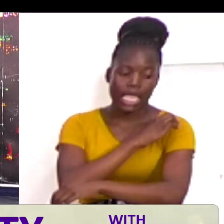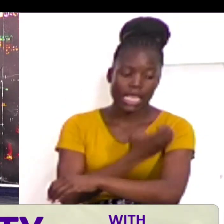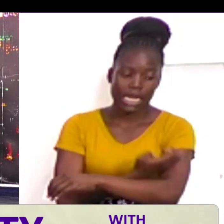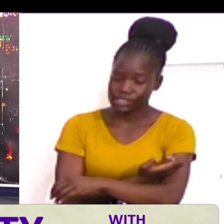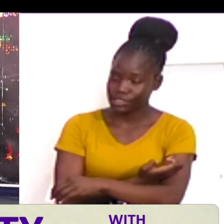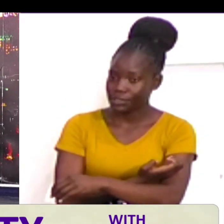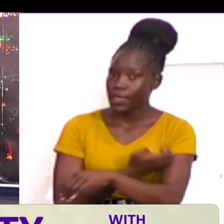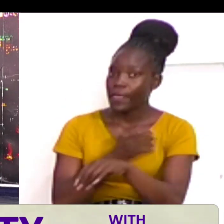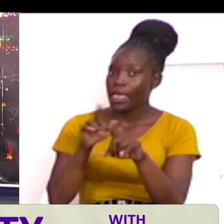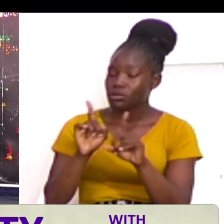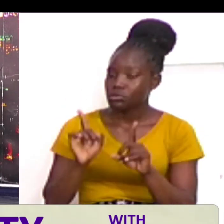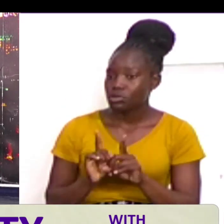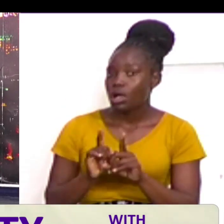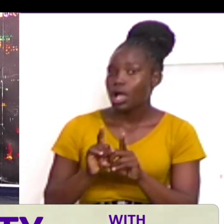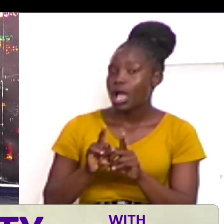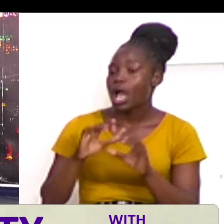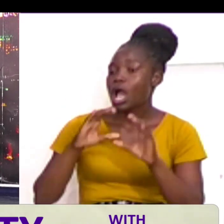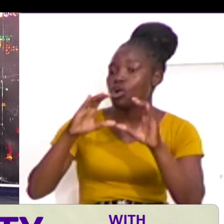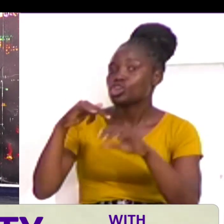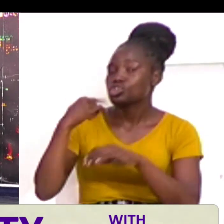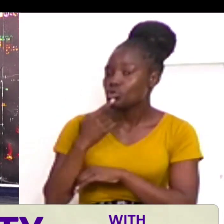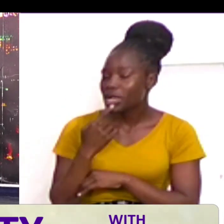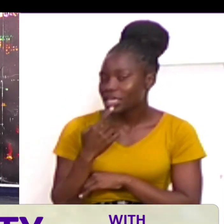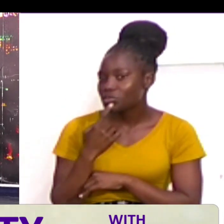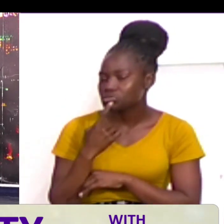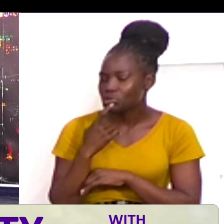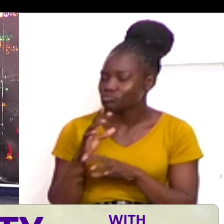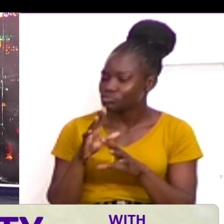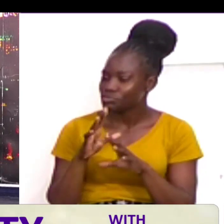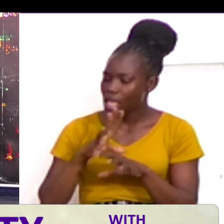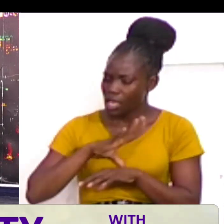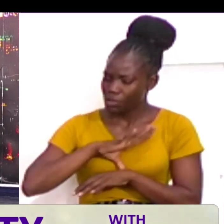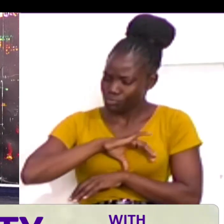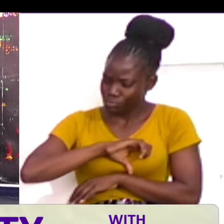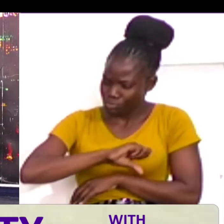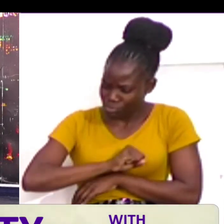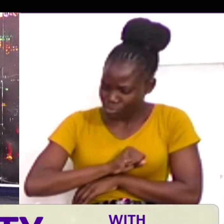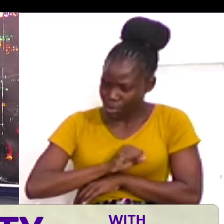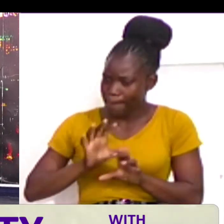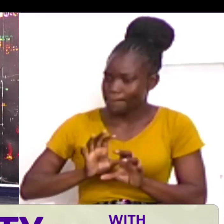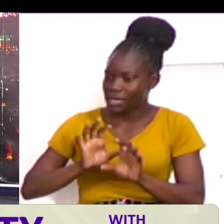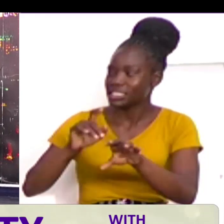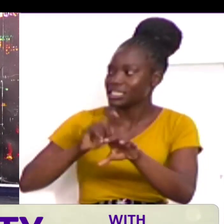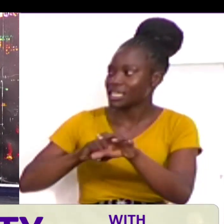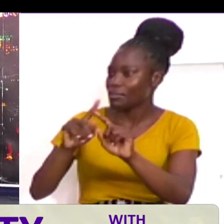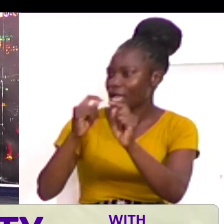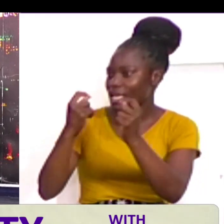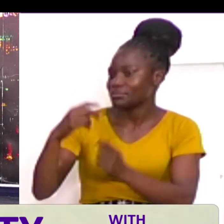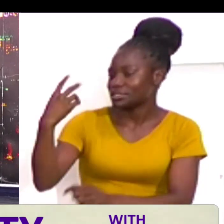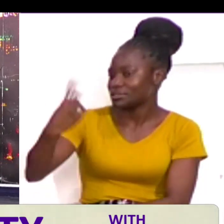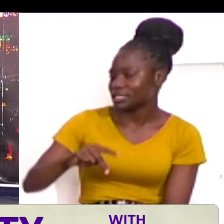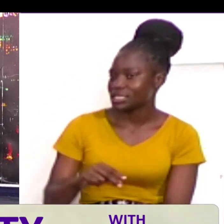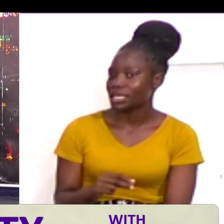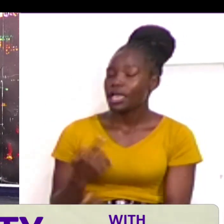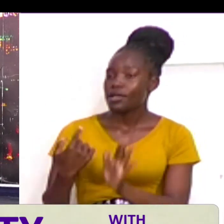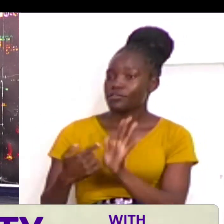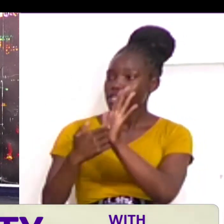can maintain pressure when a team is beaten, like let's